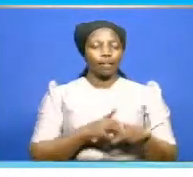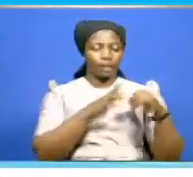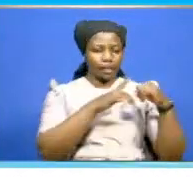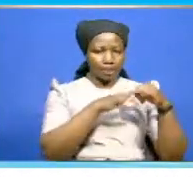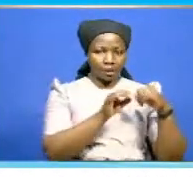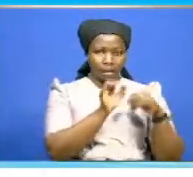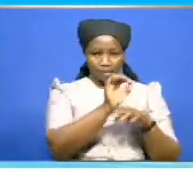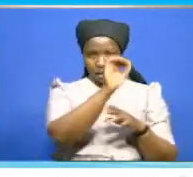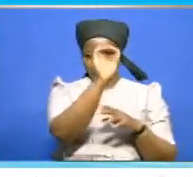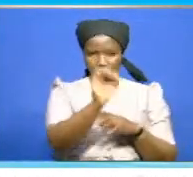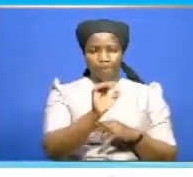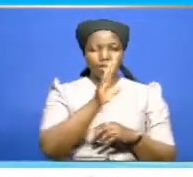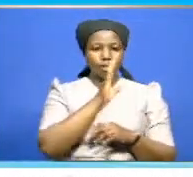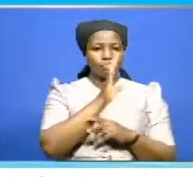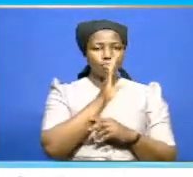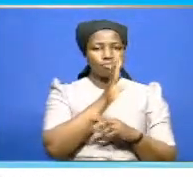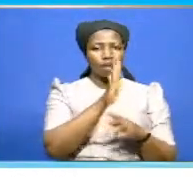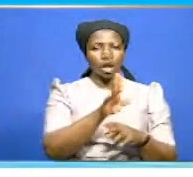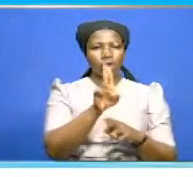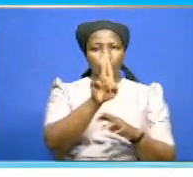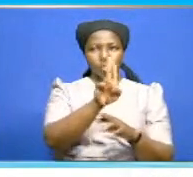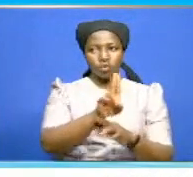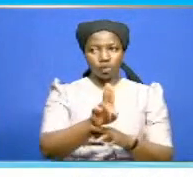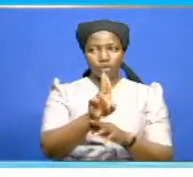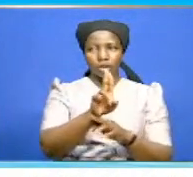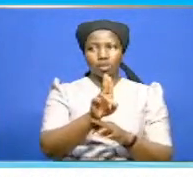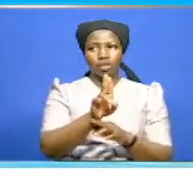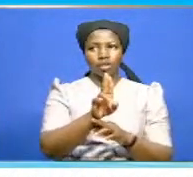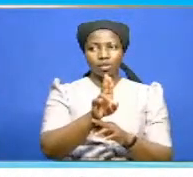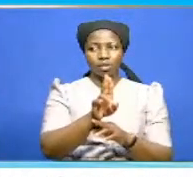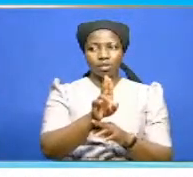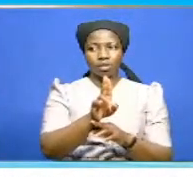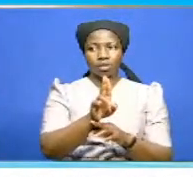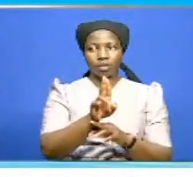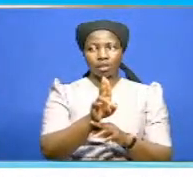borrowers tapped or